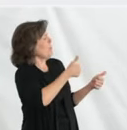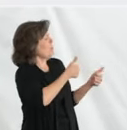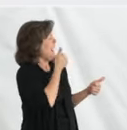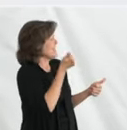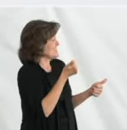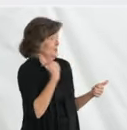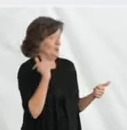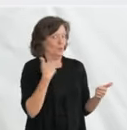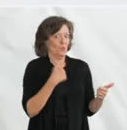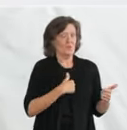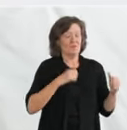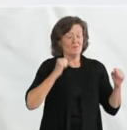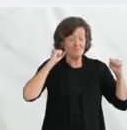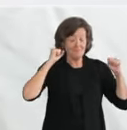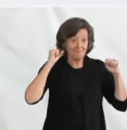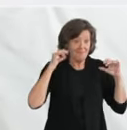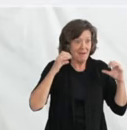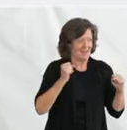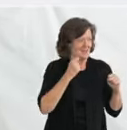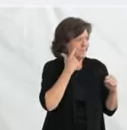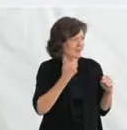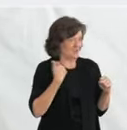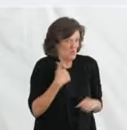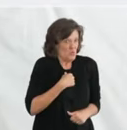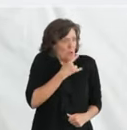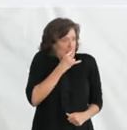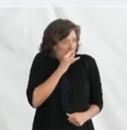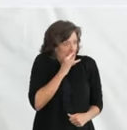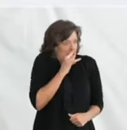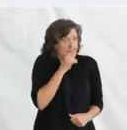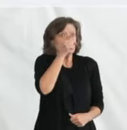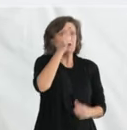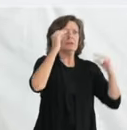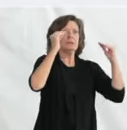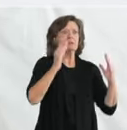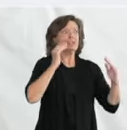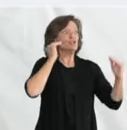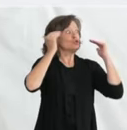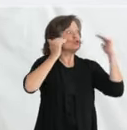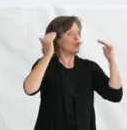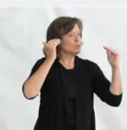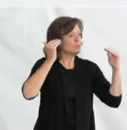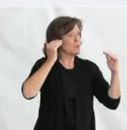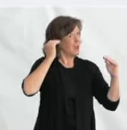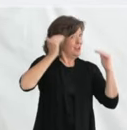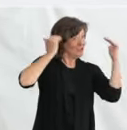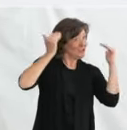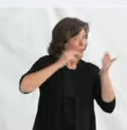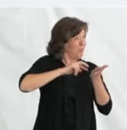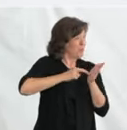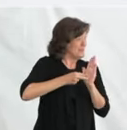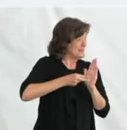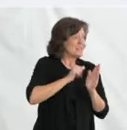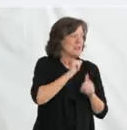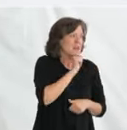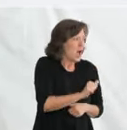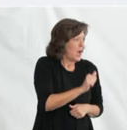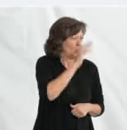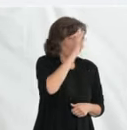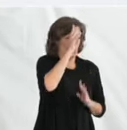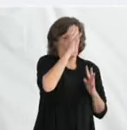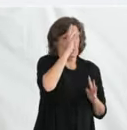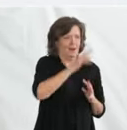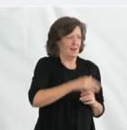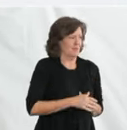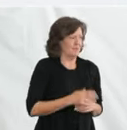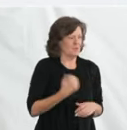and kids know that teachers are adults, and that adults are not creative. And we thought, what are they gonna